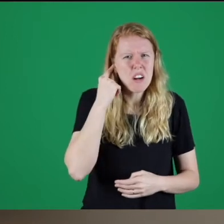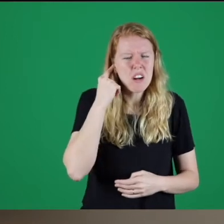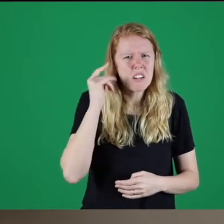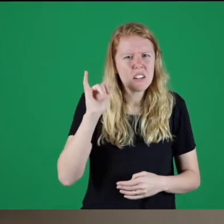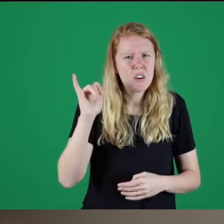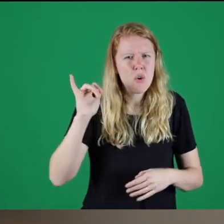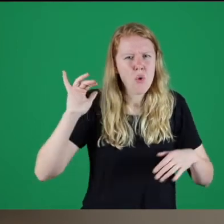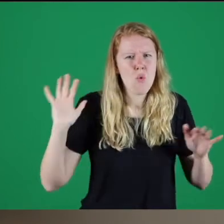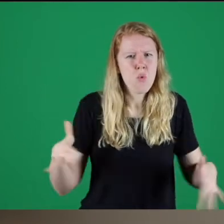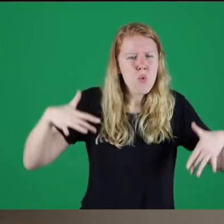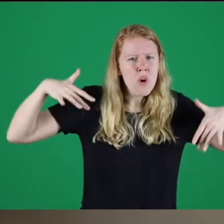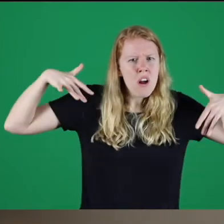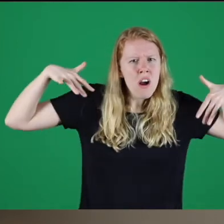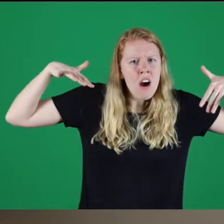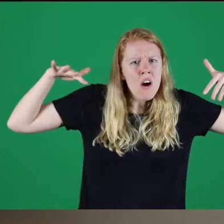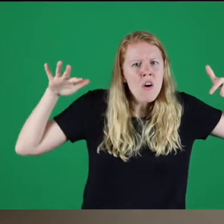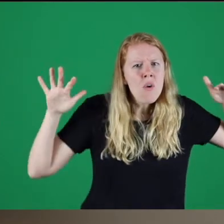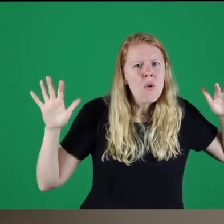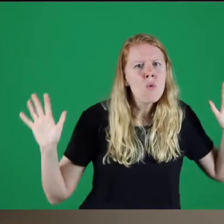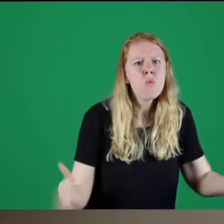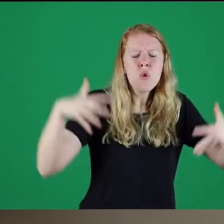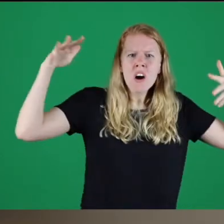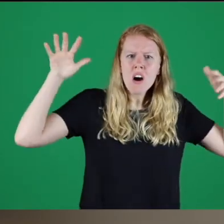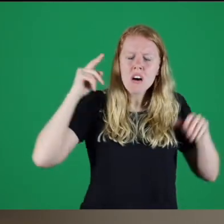sounded like this. It went whoosh,